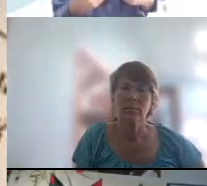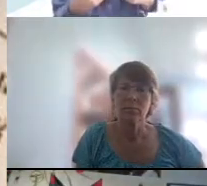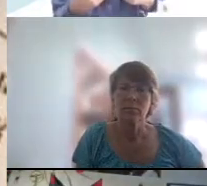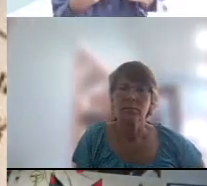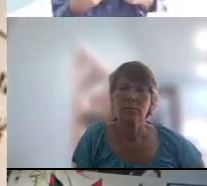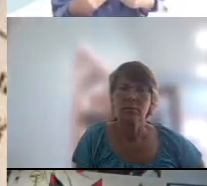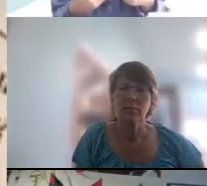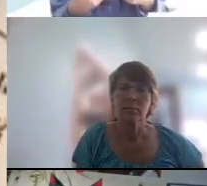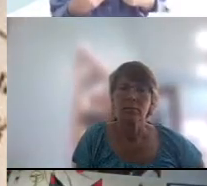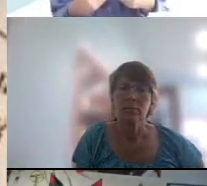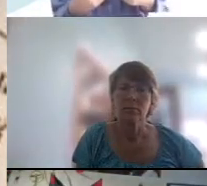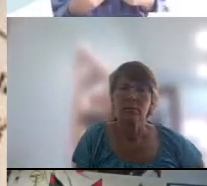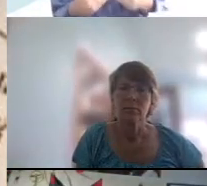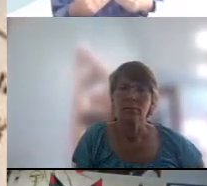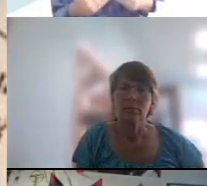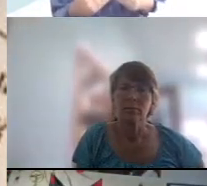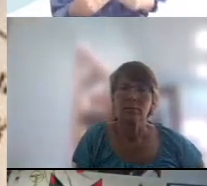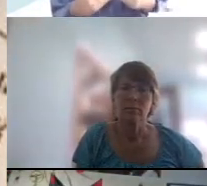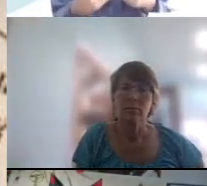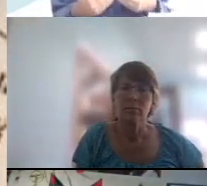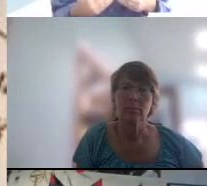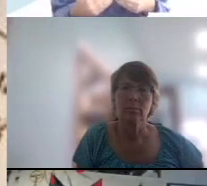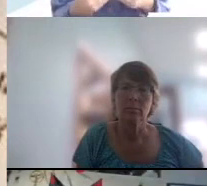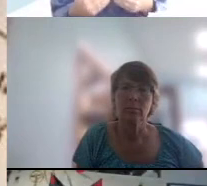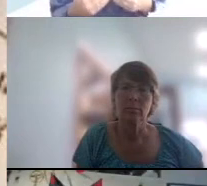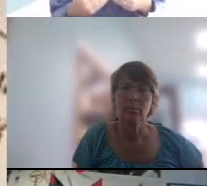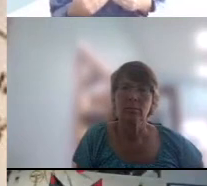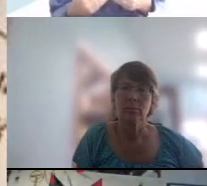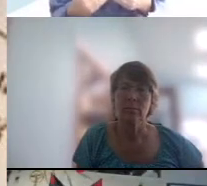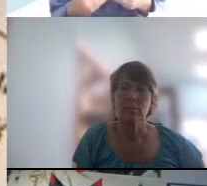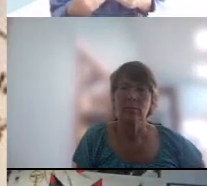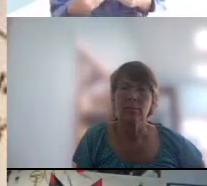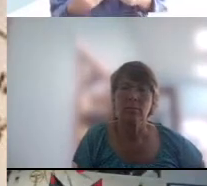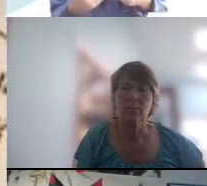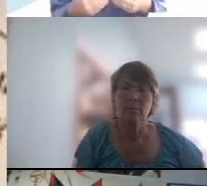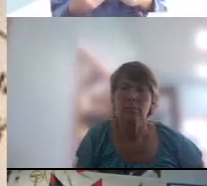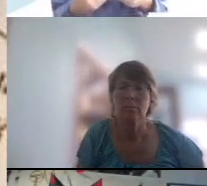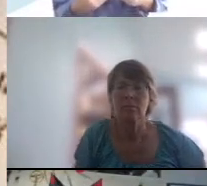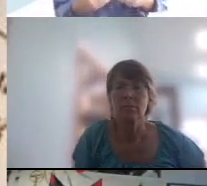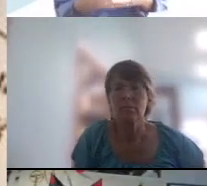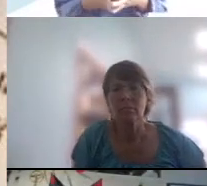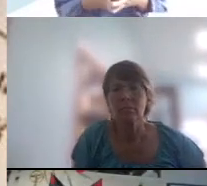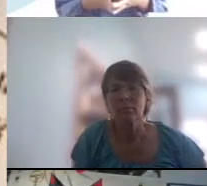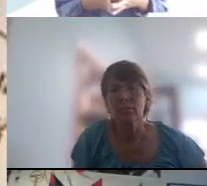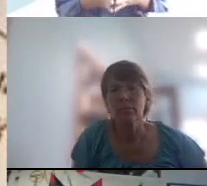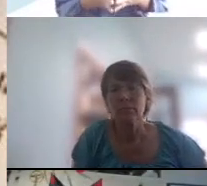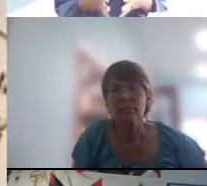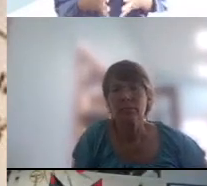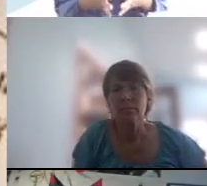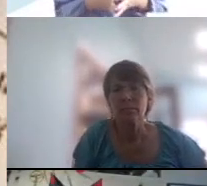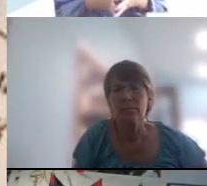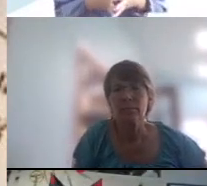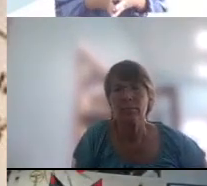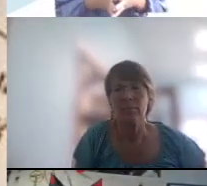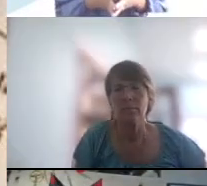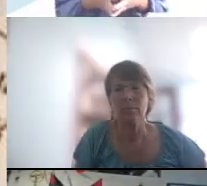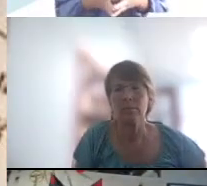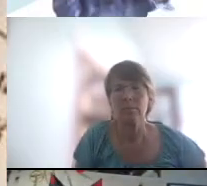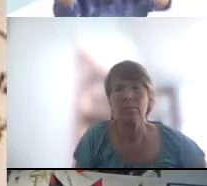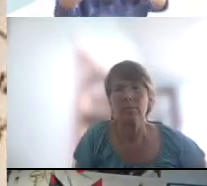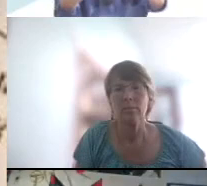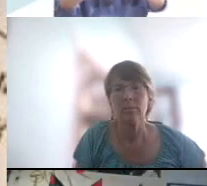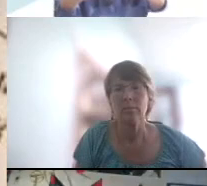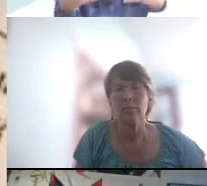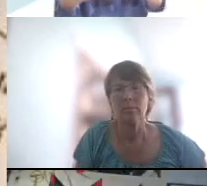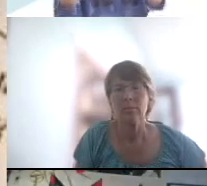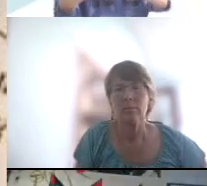relationship that underscored the treaties was supposed to be one of peace, friendship, and respect. The parallel line signified that the journey does not end,